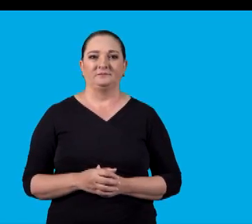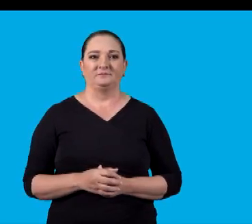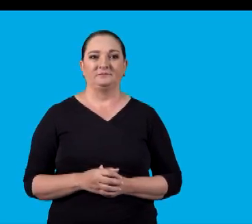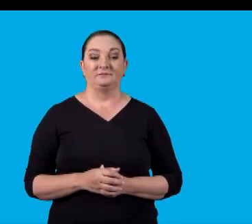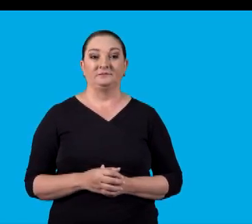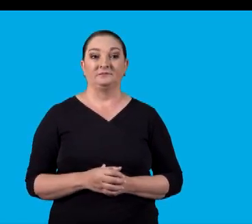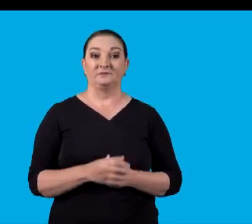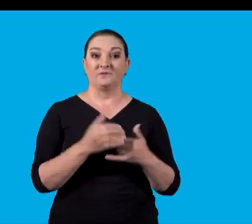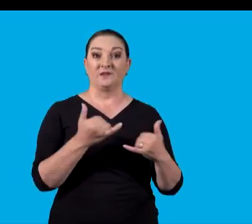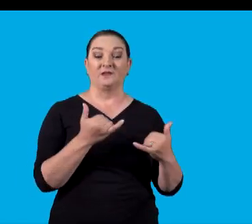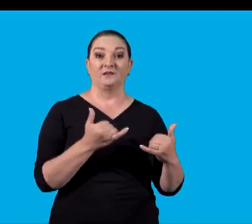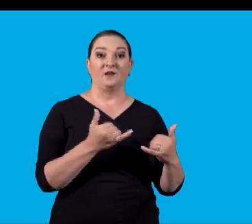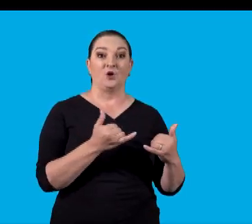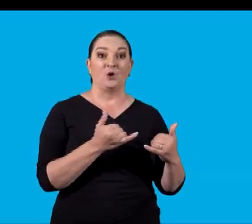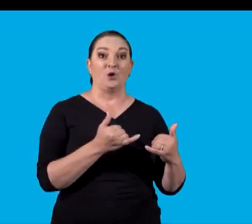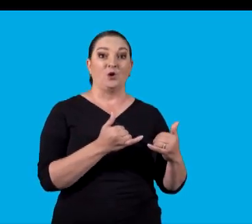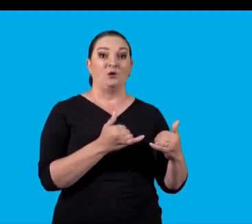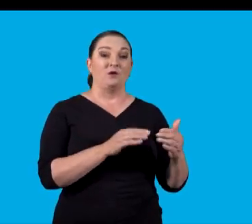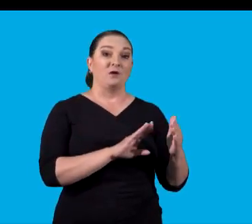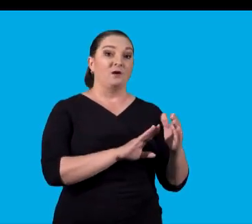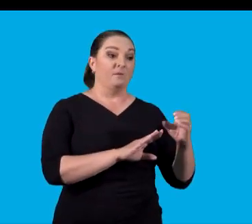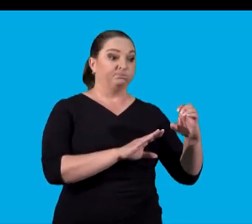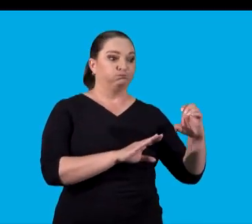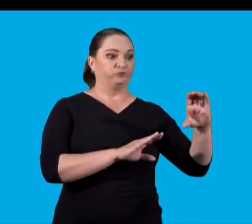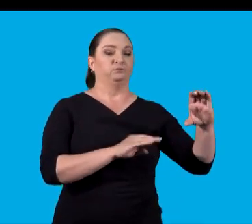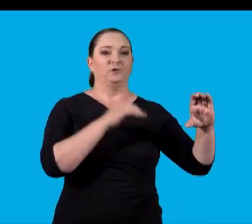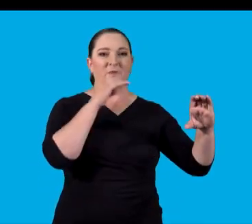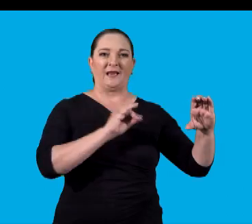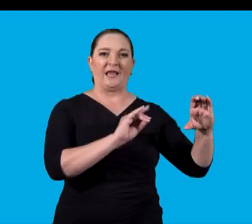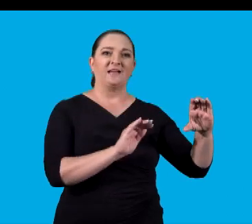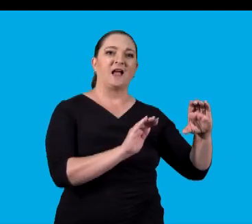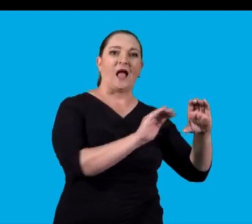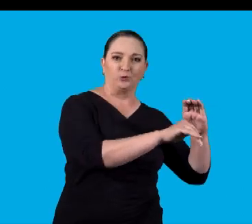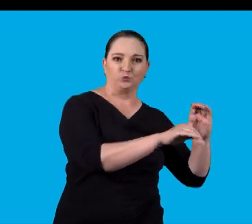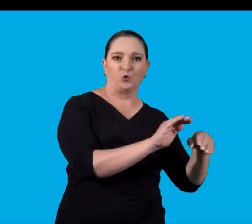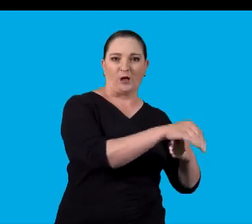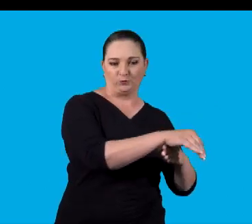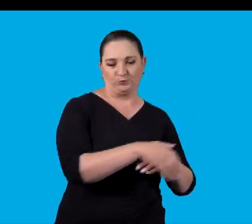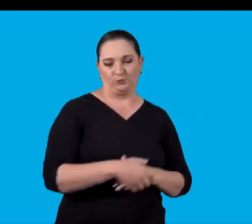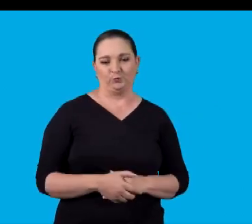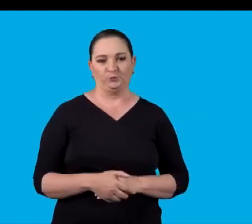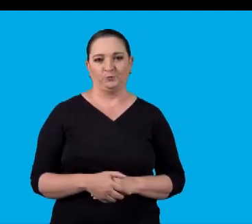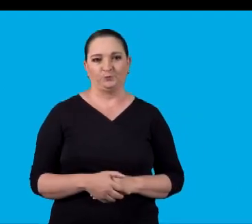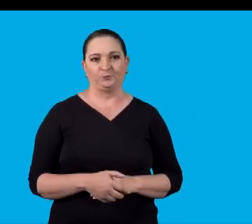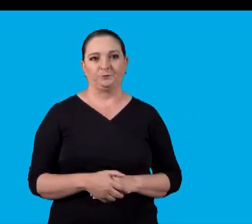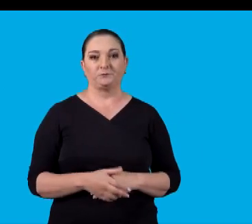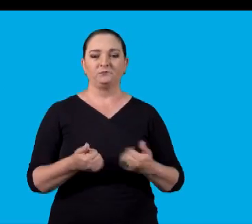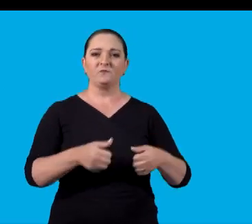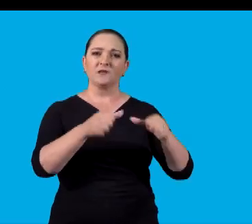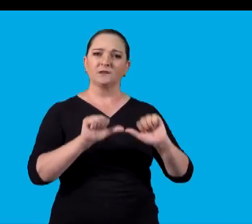and therefore, if it was an increase, it was going to be a cash outflow. Let's go on to the next aspect.